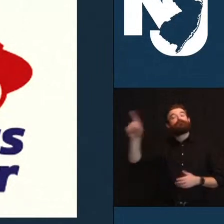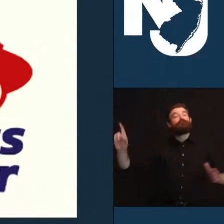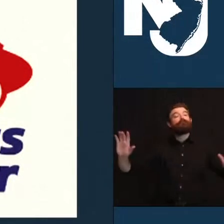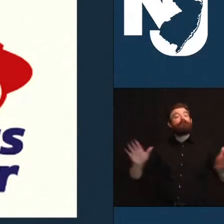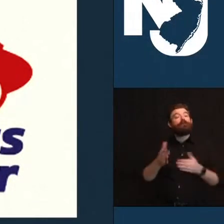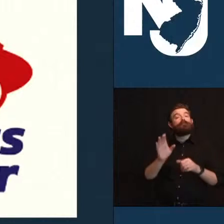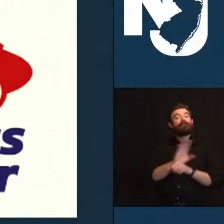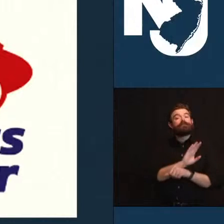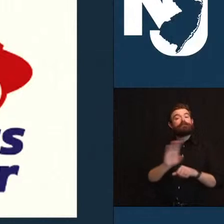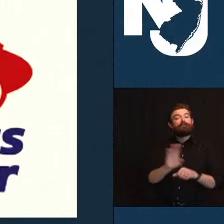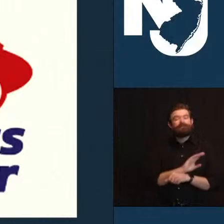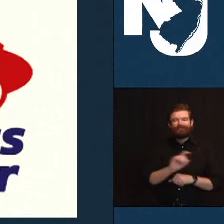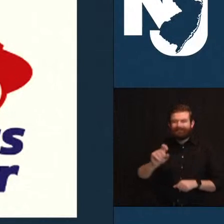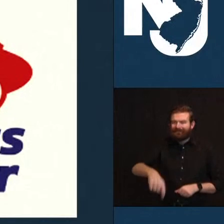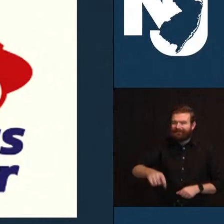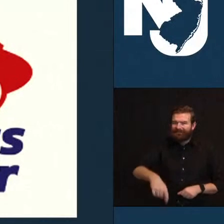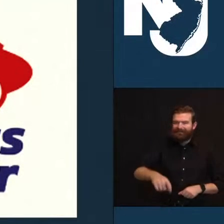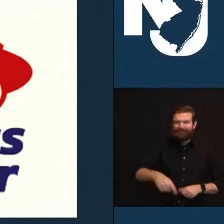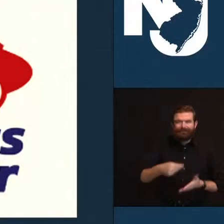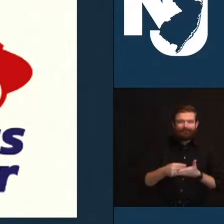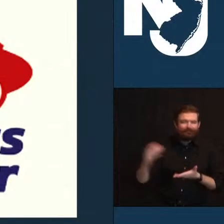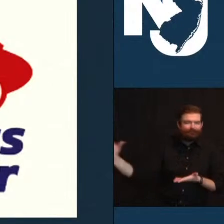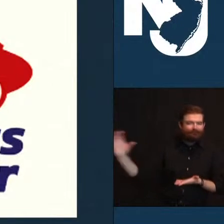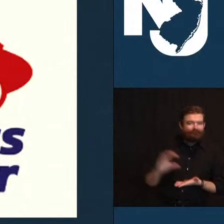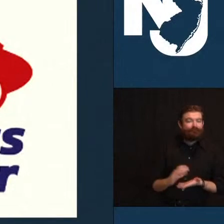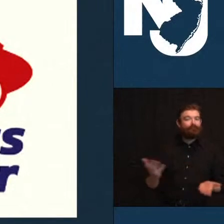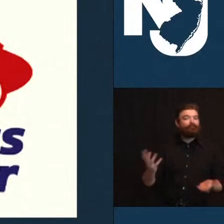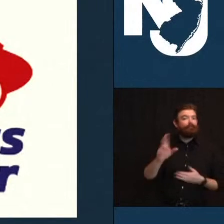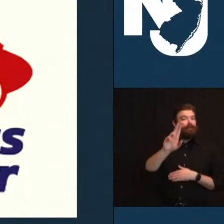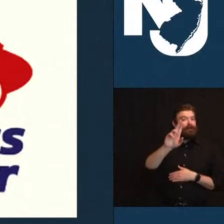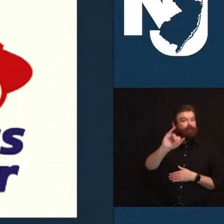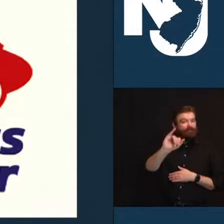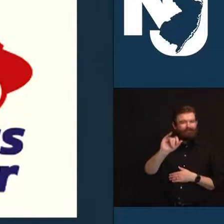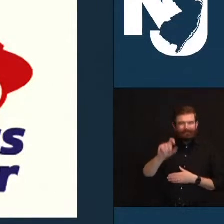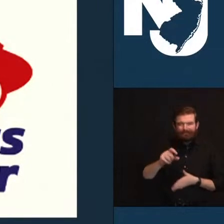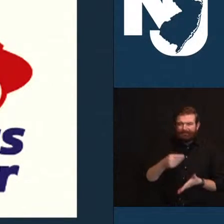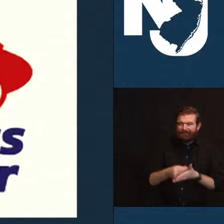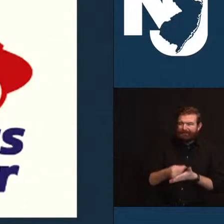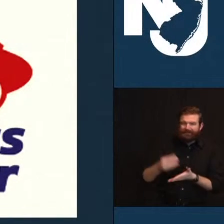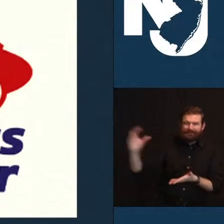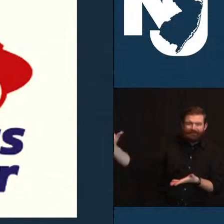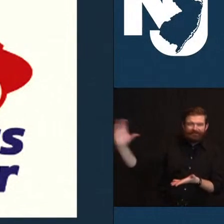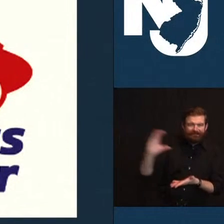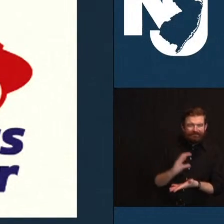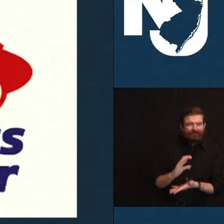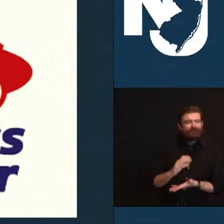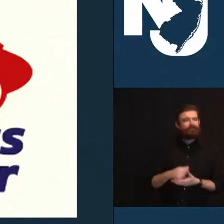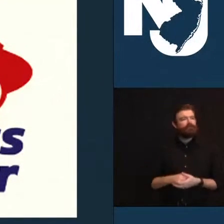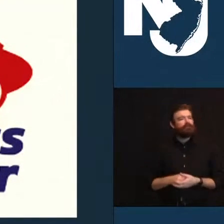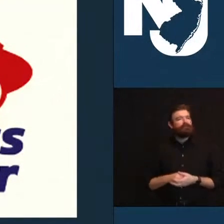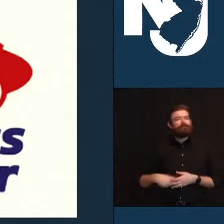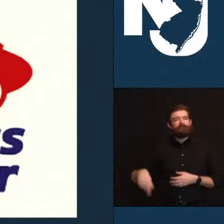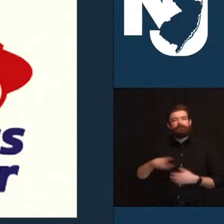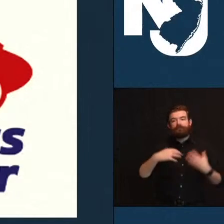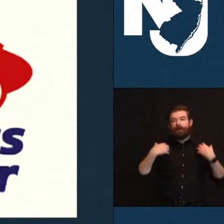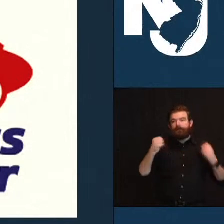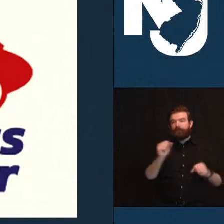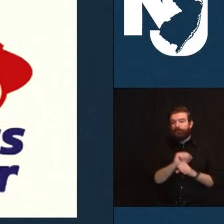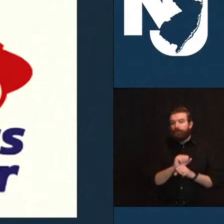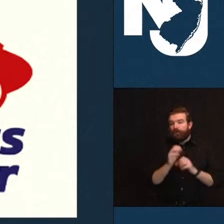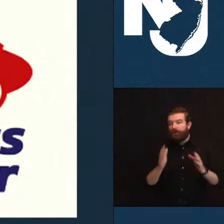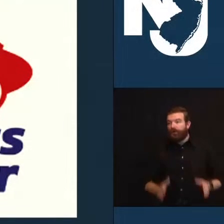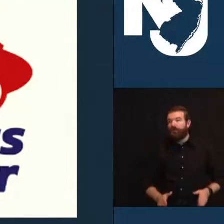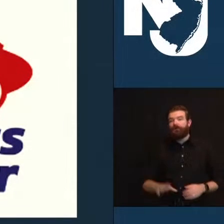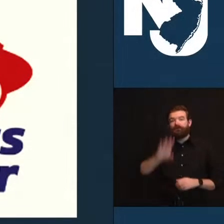to allow us to keep keeping folks employed at the front lines in our desperate hour of need.